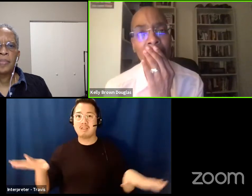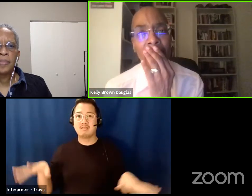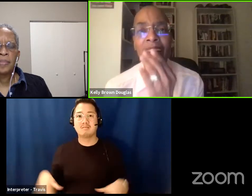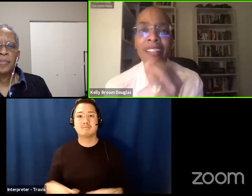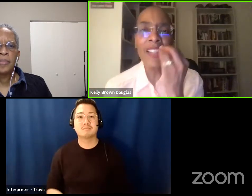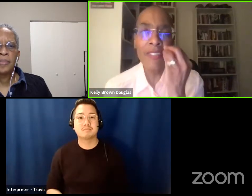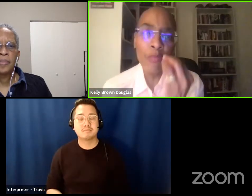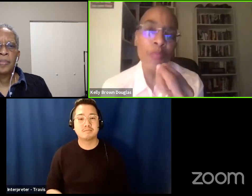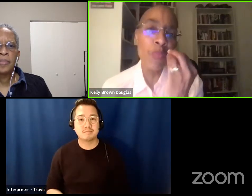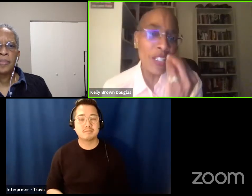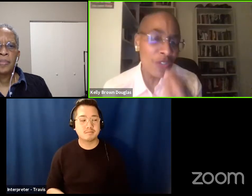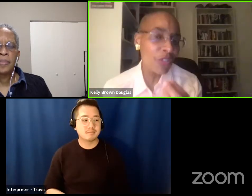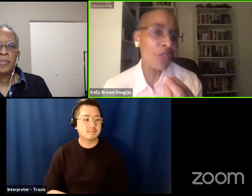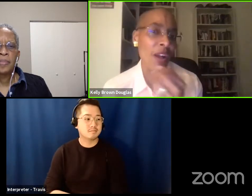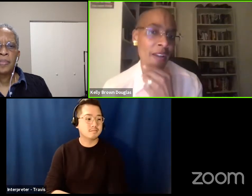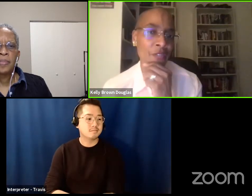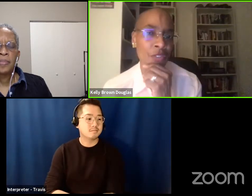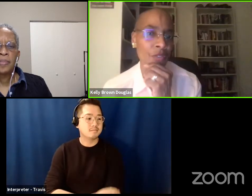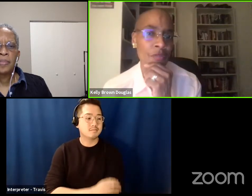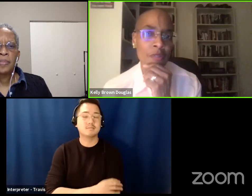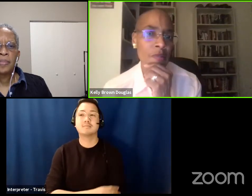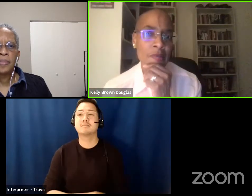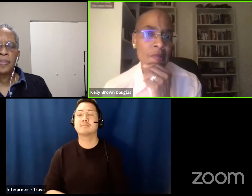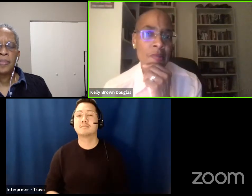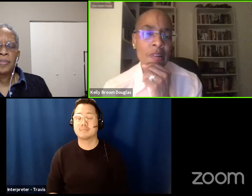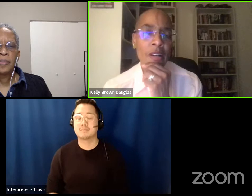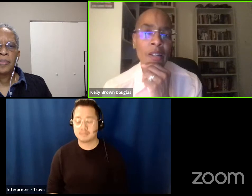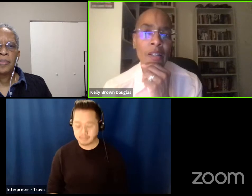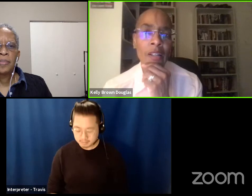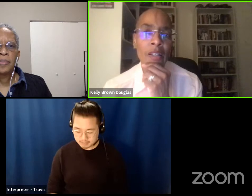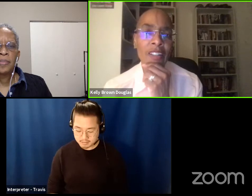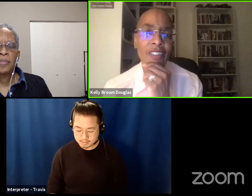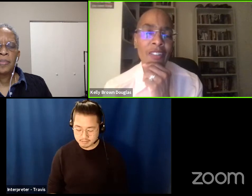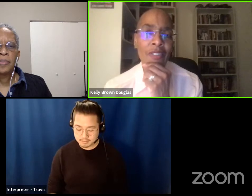yeah, we do have to